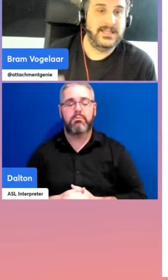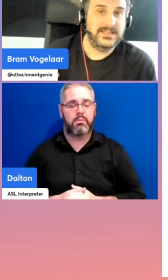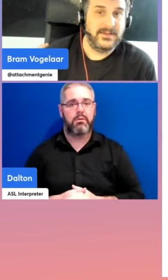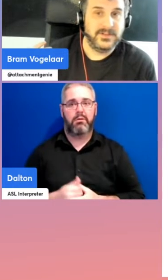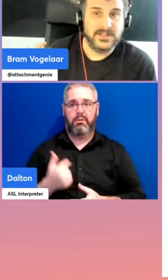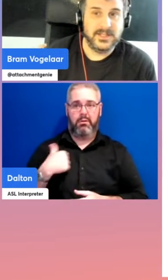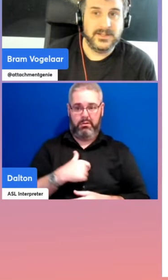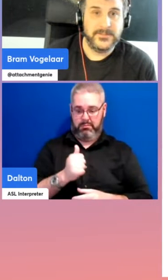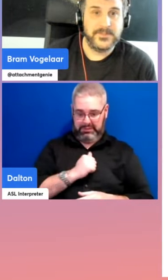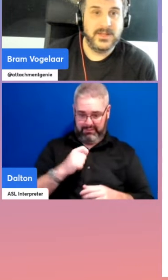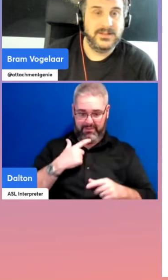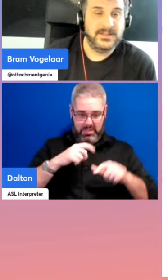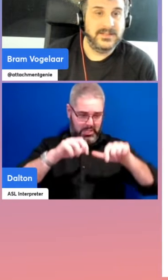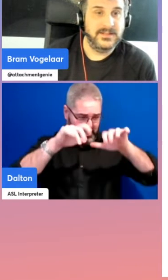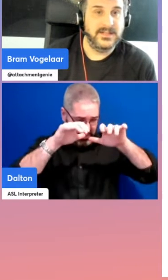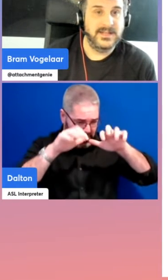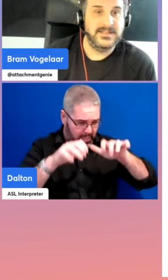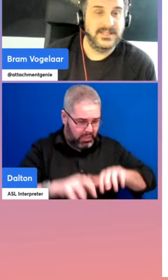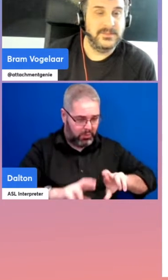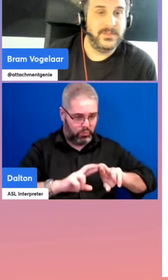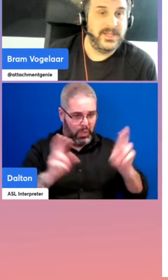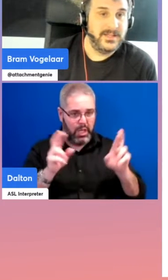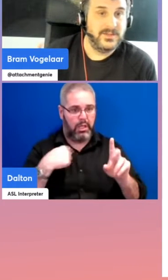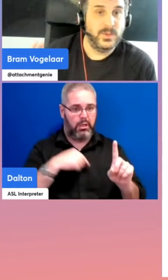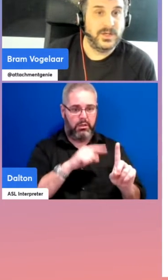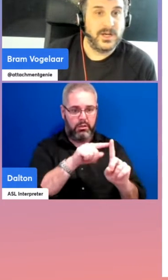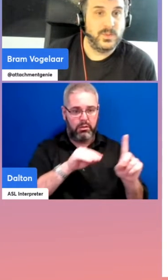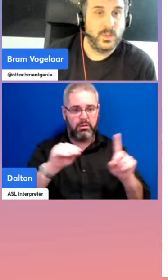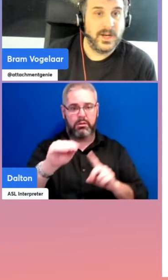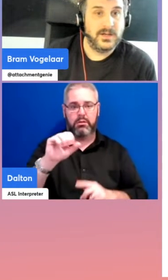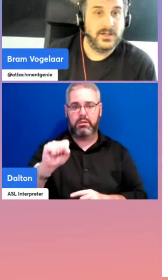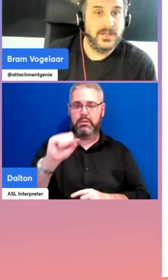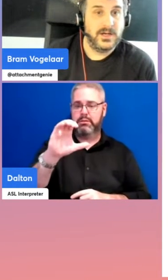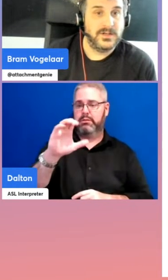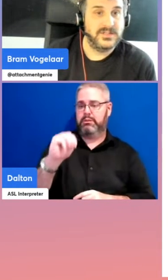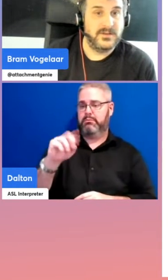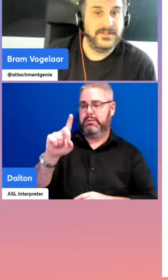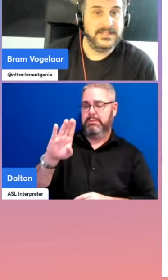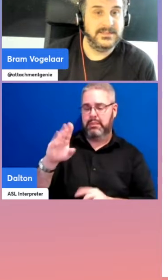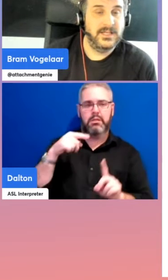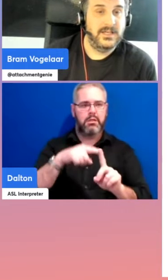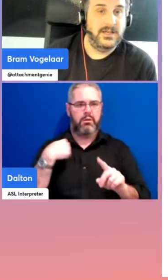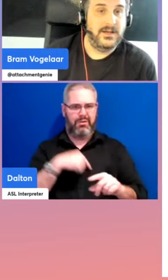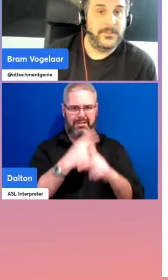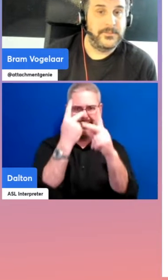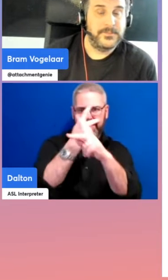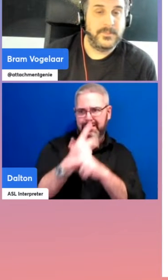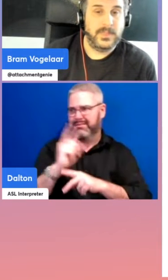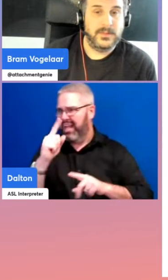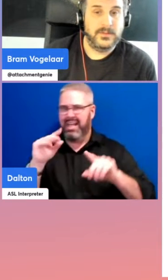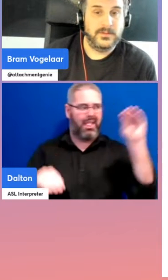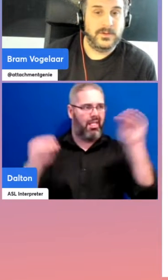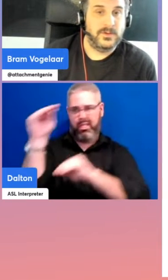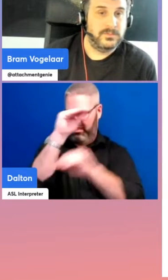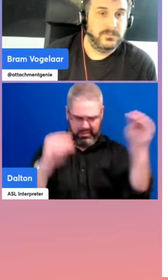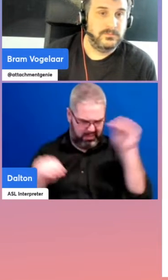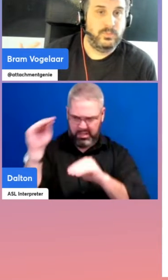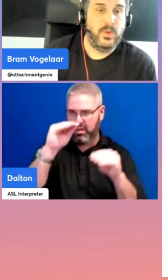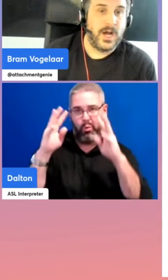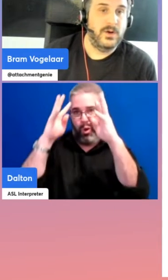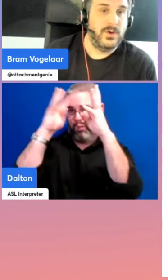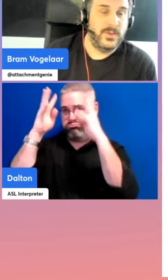code things, needing an SCMDB to work out where our stuff is,